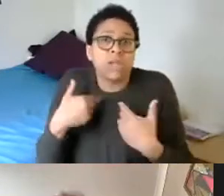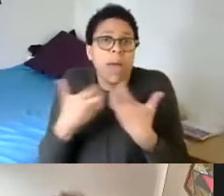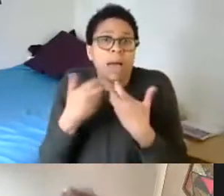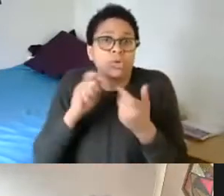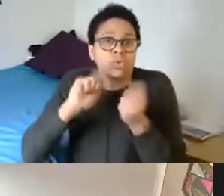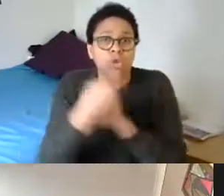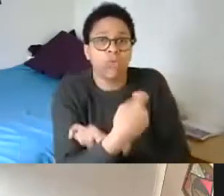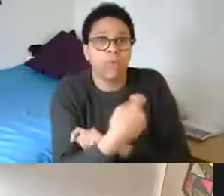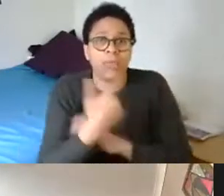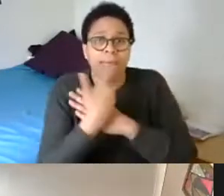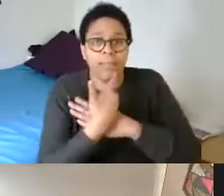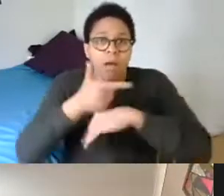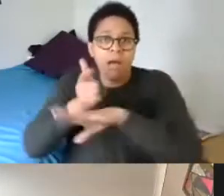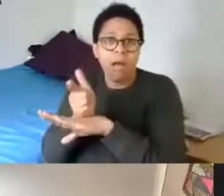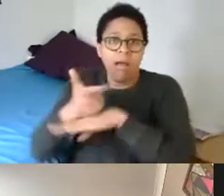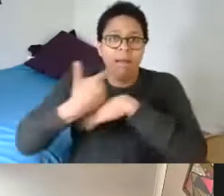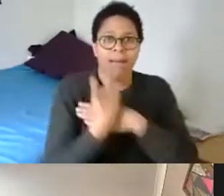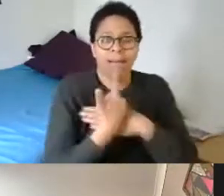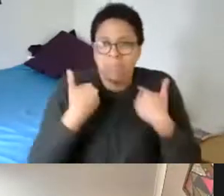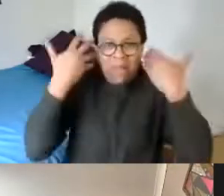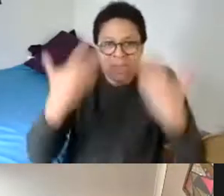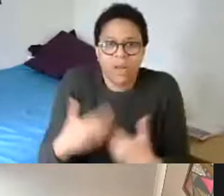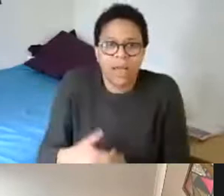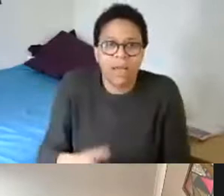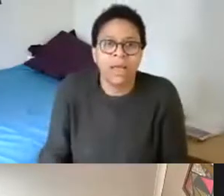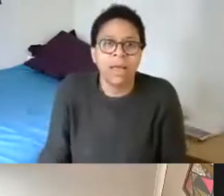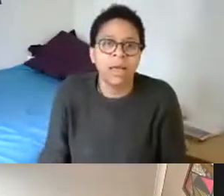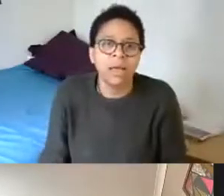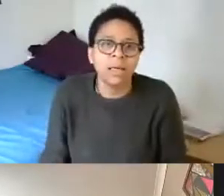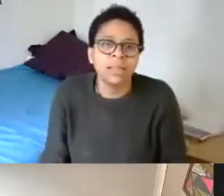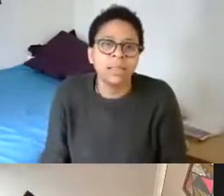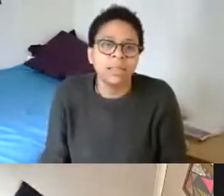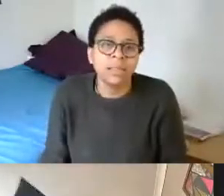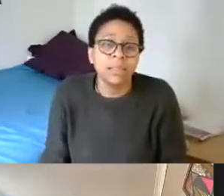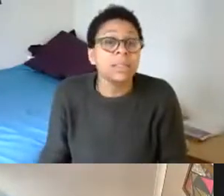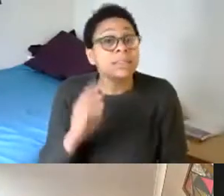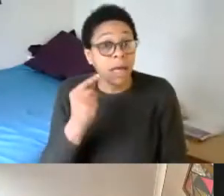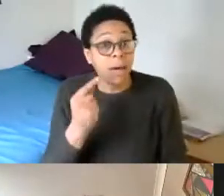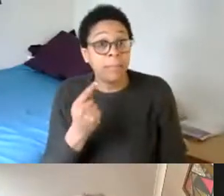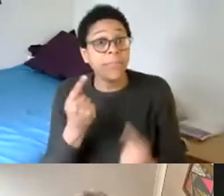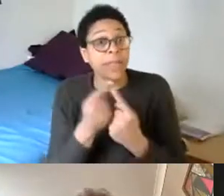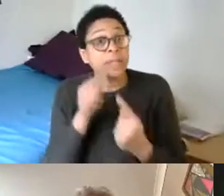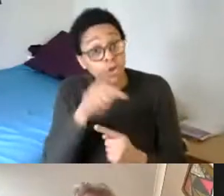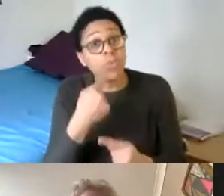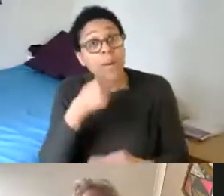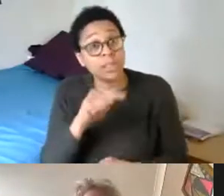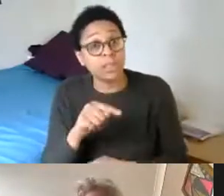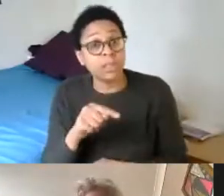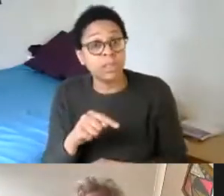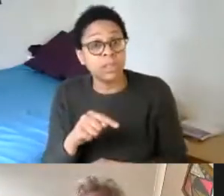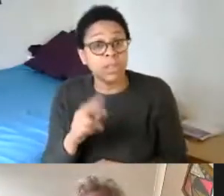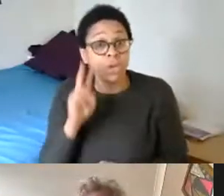know what I mean. Yeah, I know what you mean. Well, some of the things you said about was can you see my